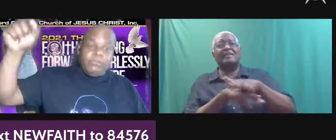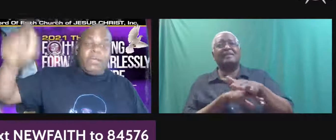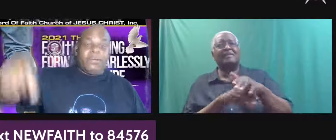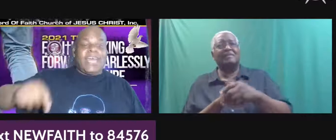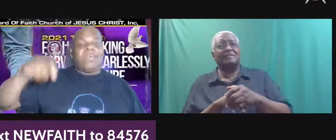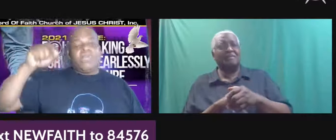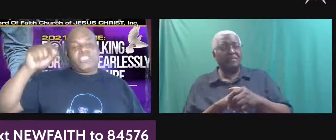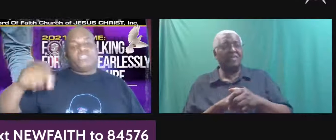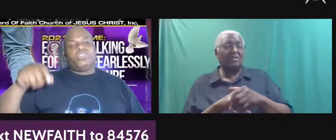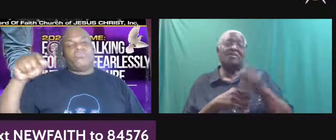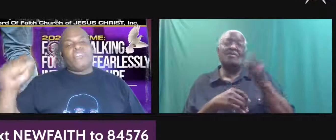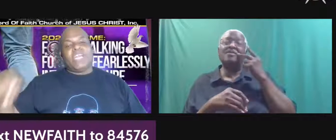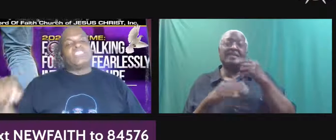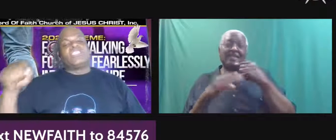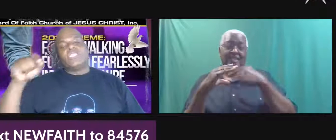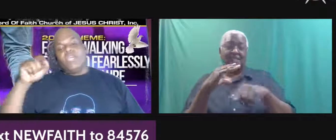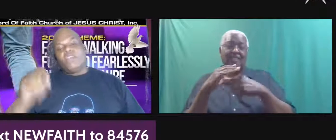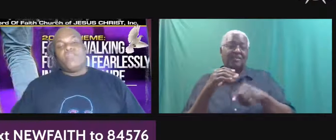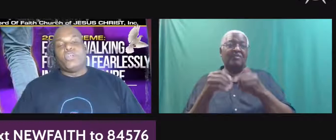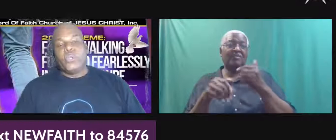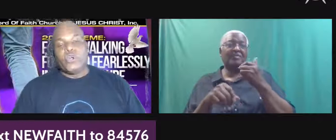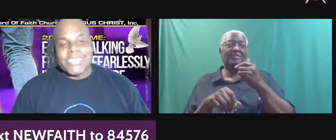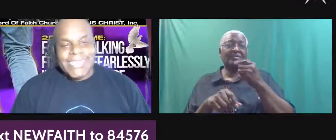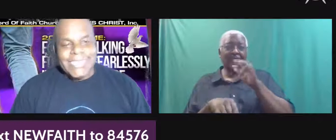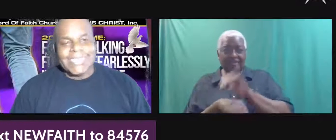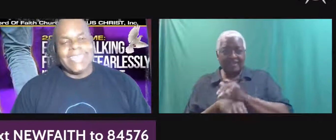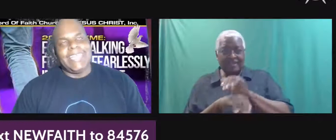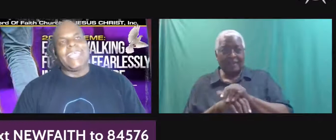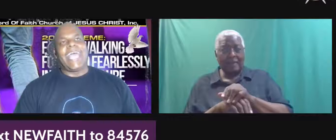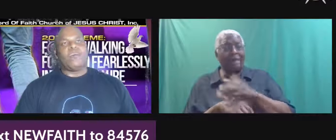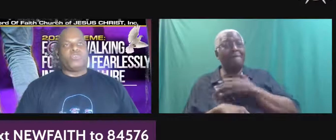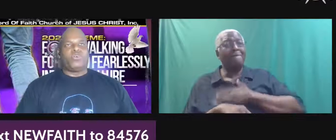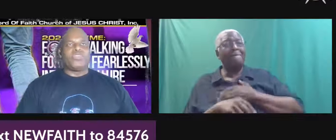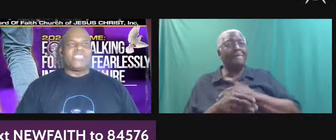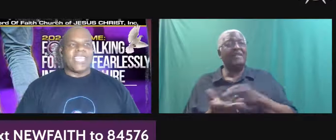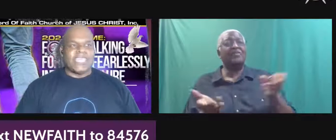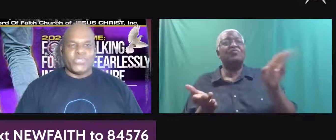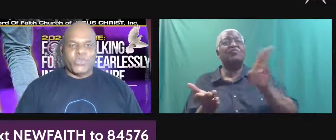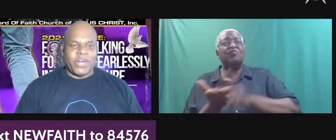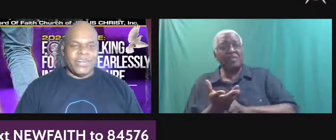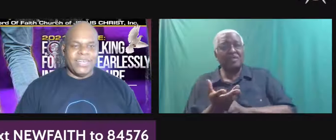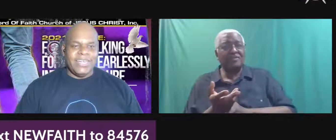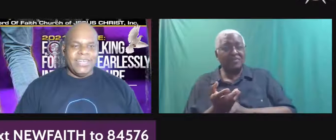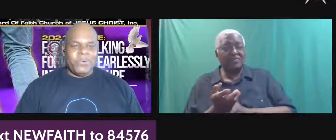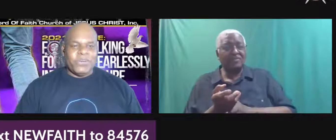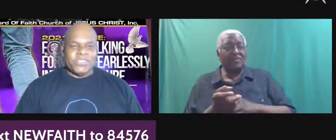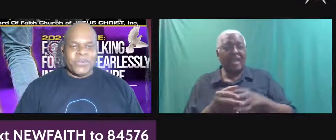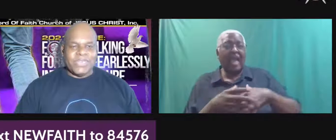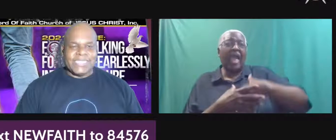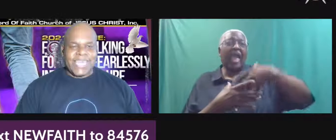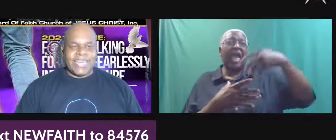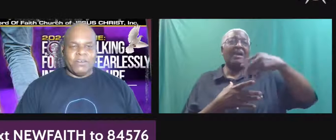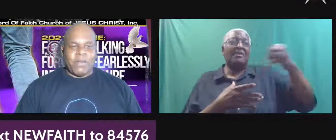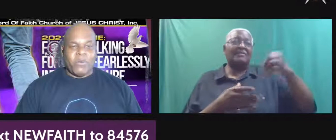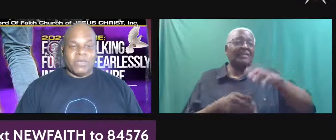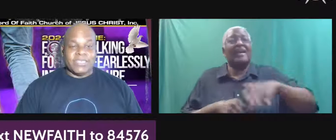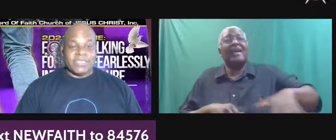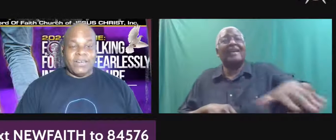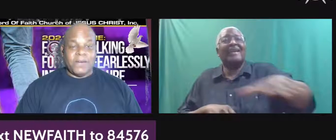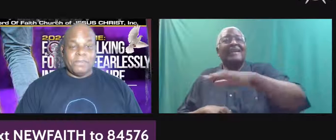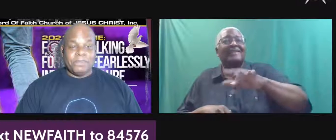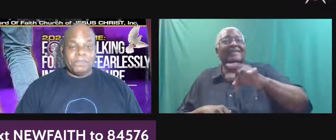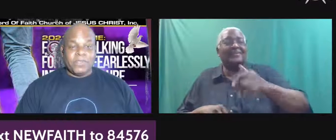be in the email tonight. Make sure you register for your seat in the outdoor sanctuary. We're so excited